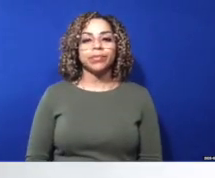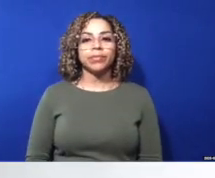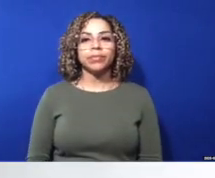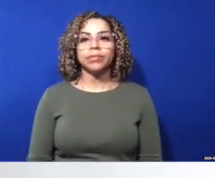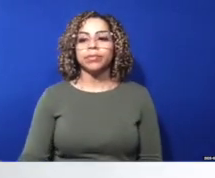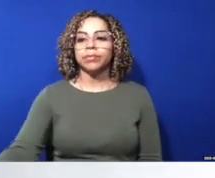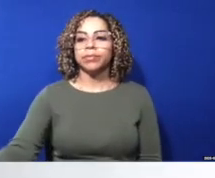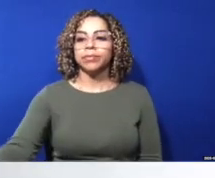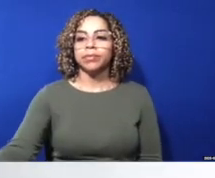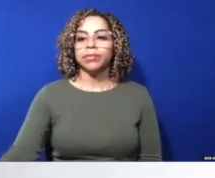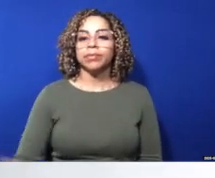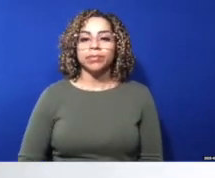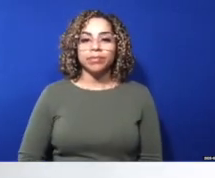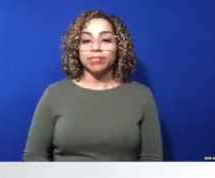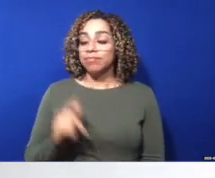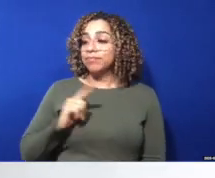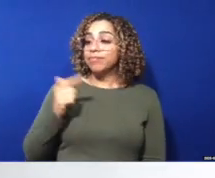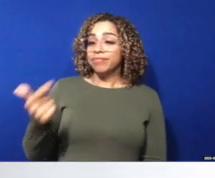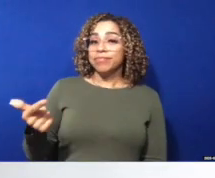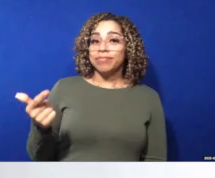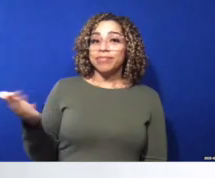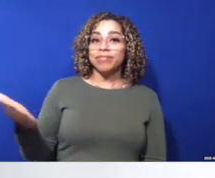All right, Steph, back to you.